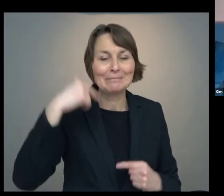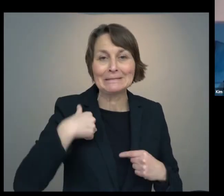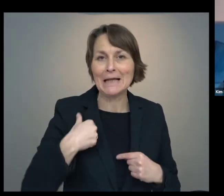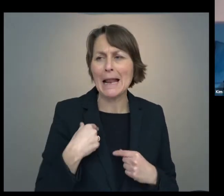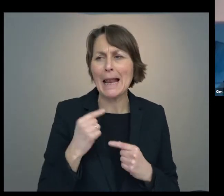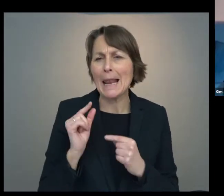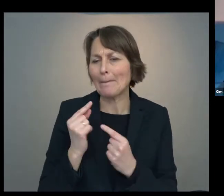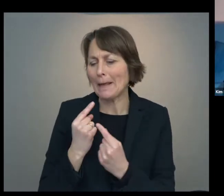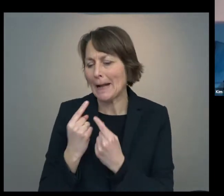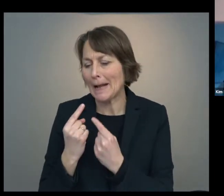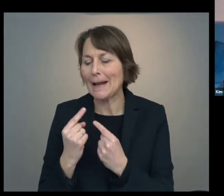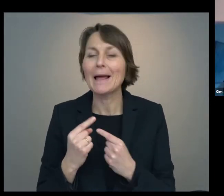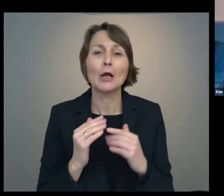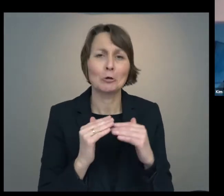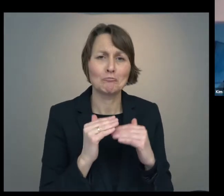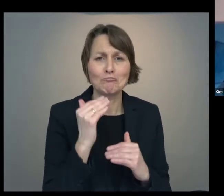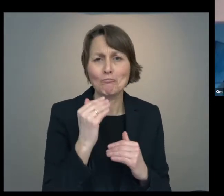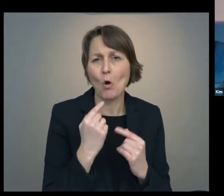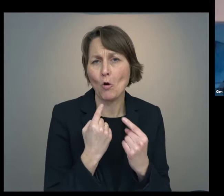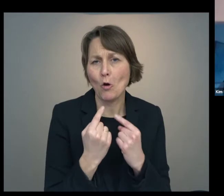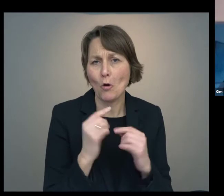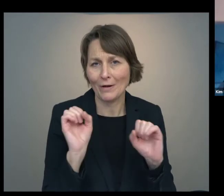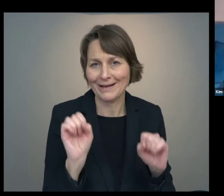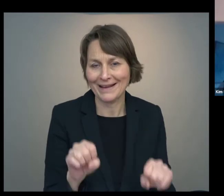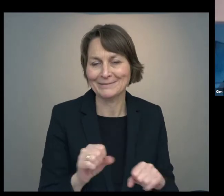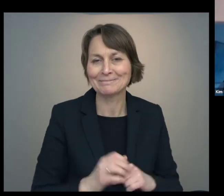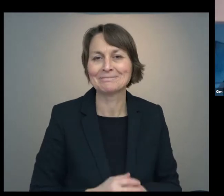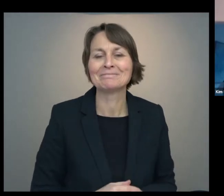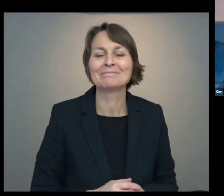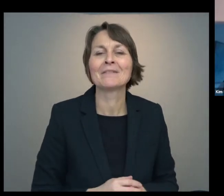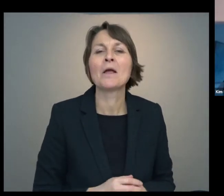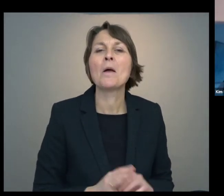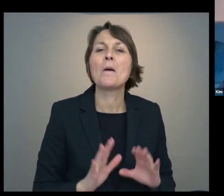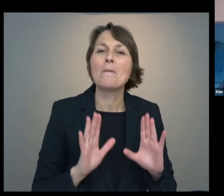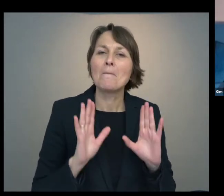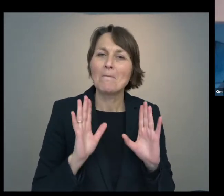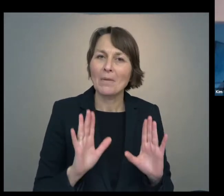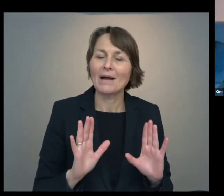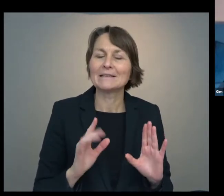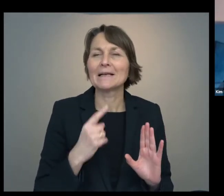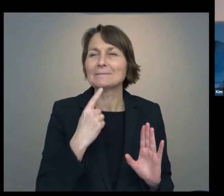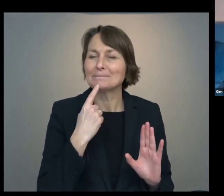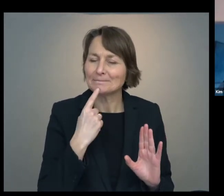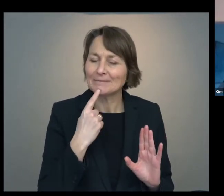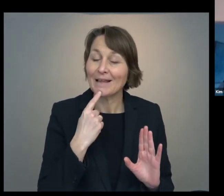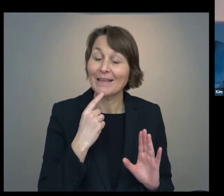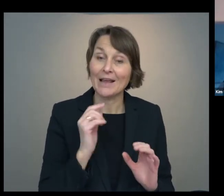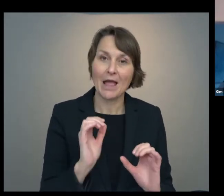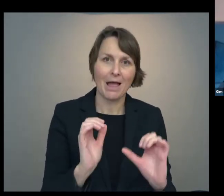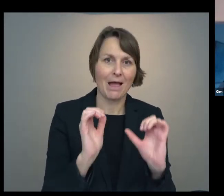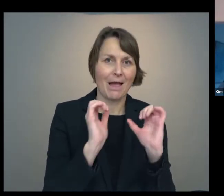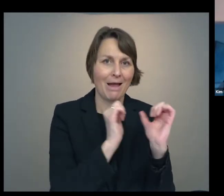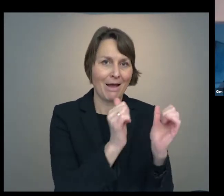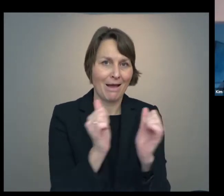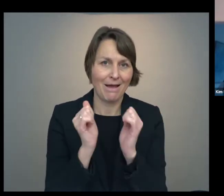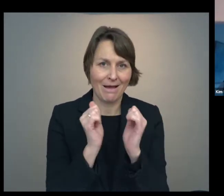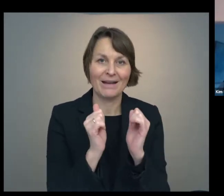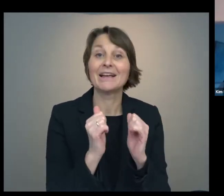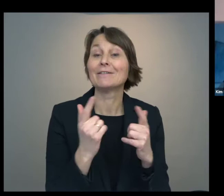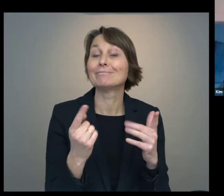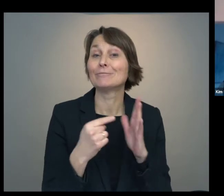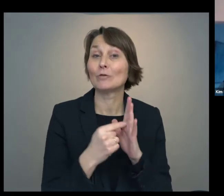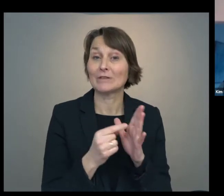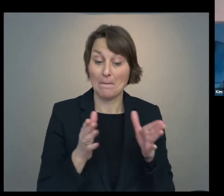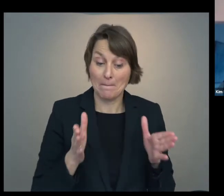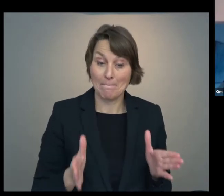know there's been a little bit of talk on this already. If not, I'm happy to talk more about it somewhere else. I really think it would